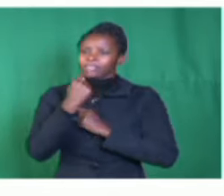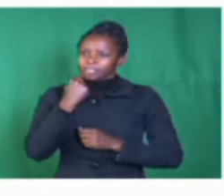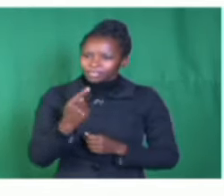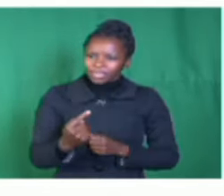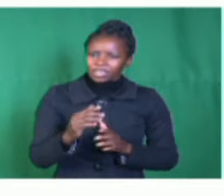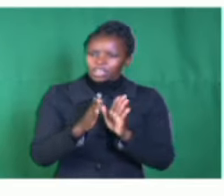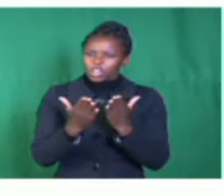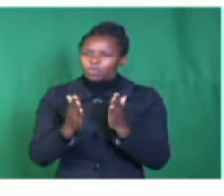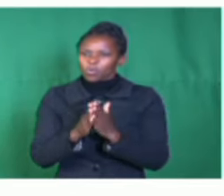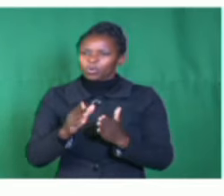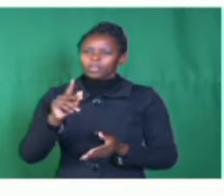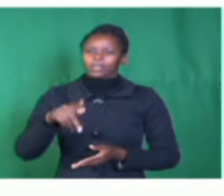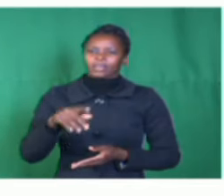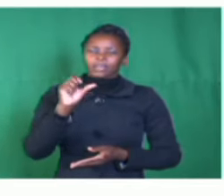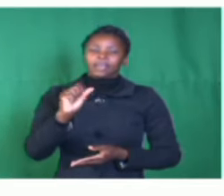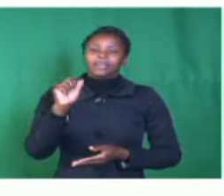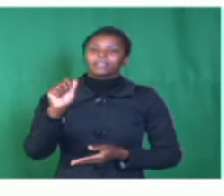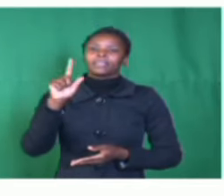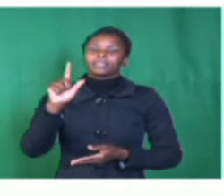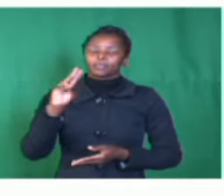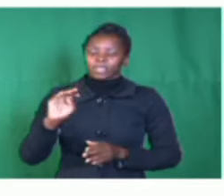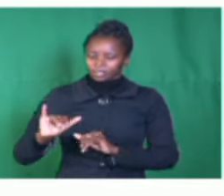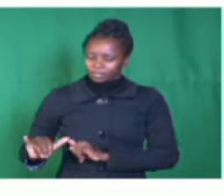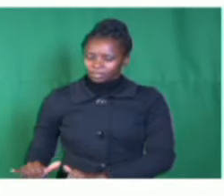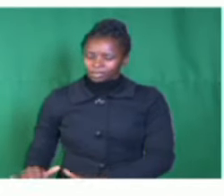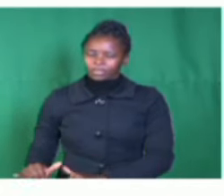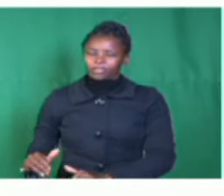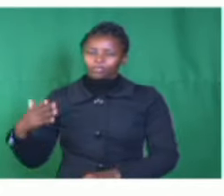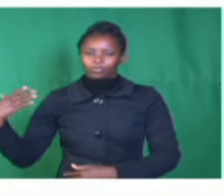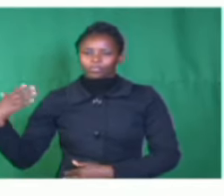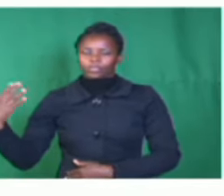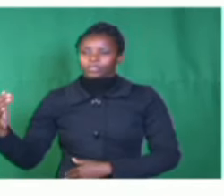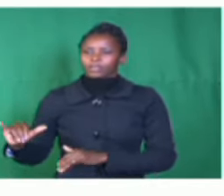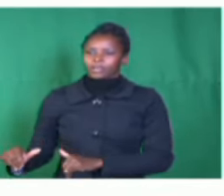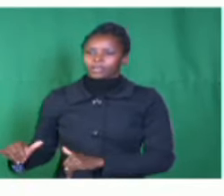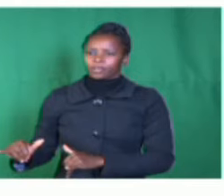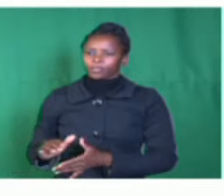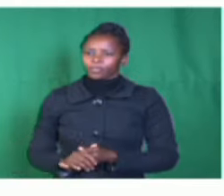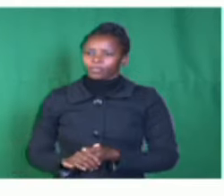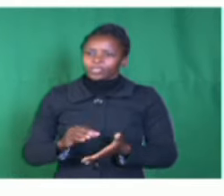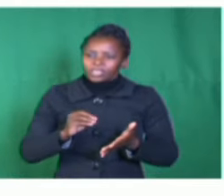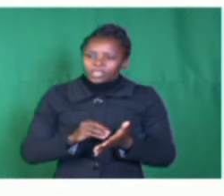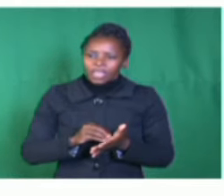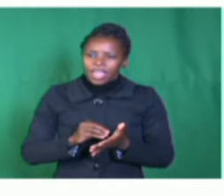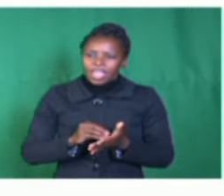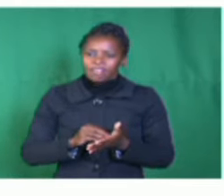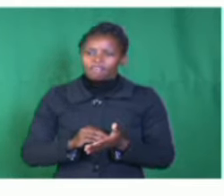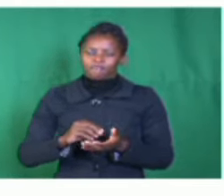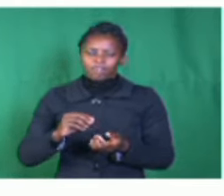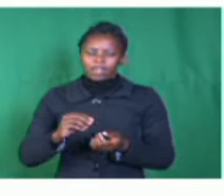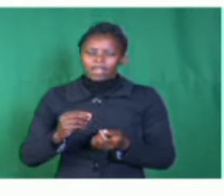to my Lord, sit at my right hand till I make thy enemies a stool for thy feet.